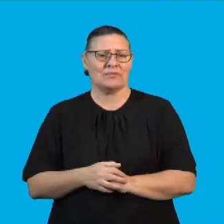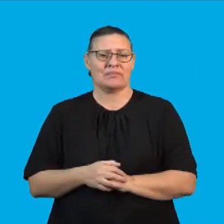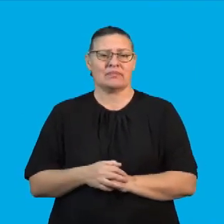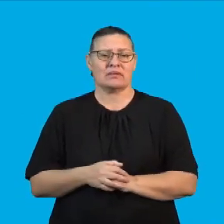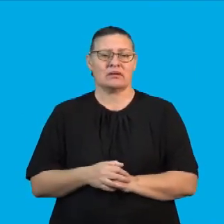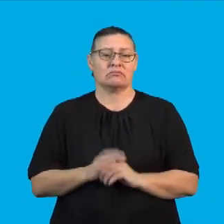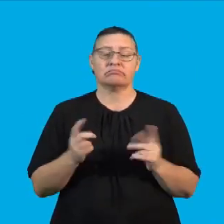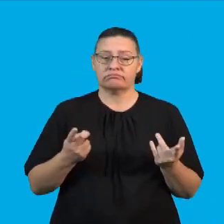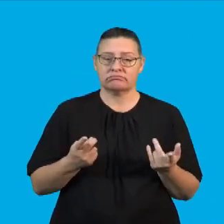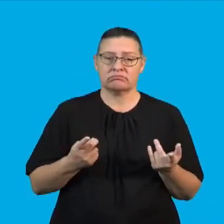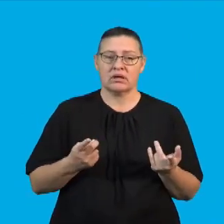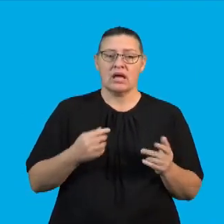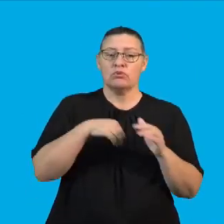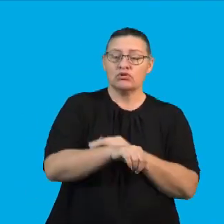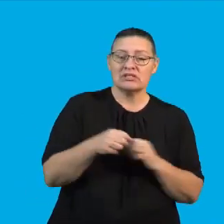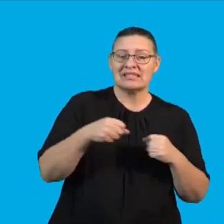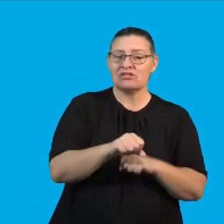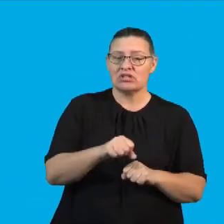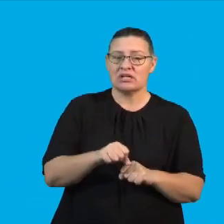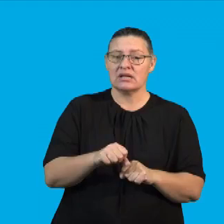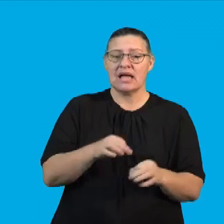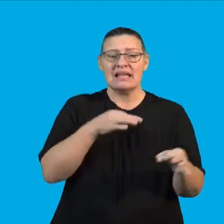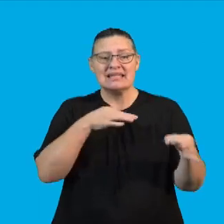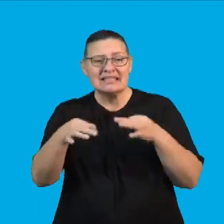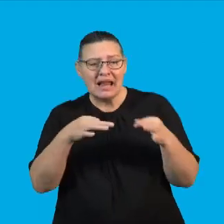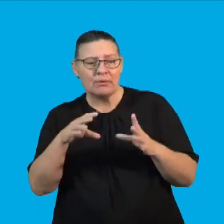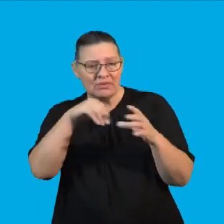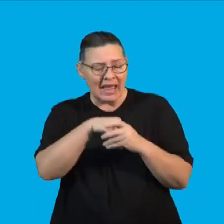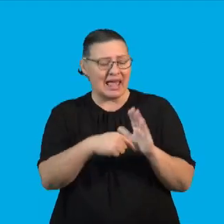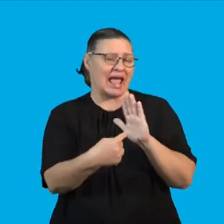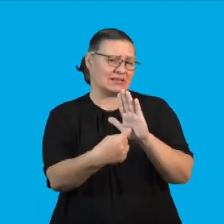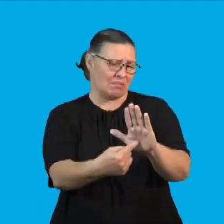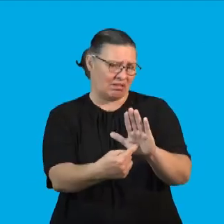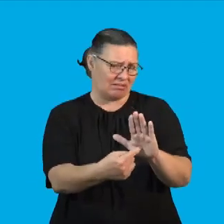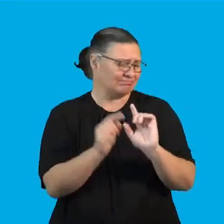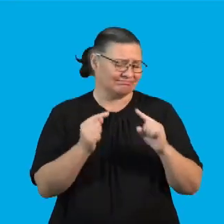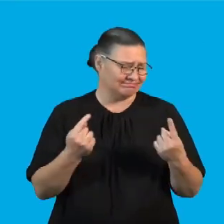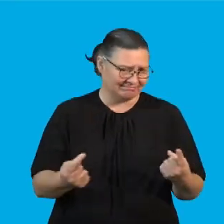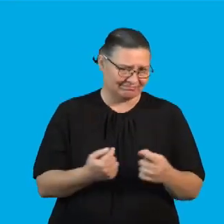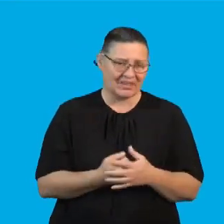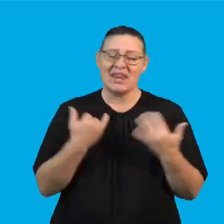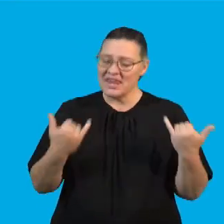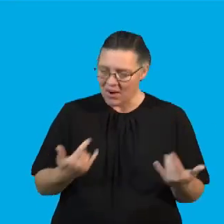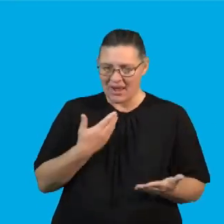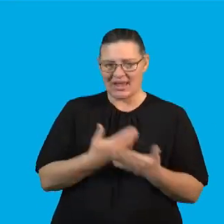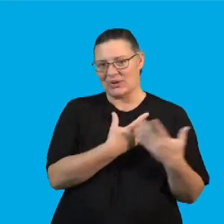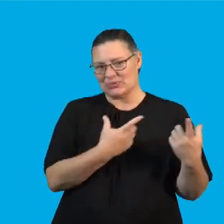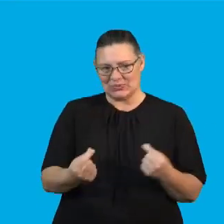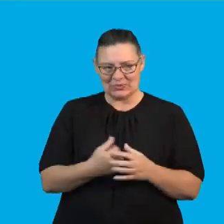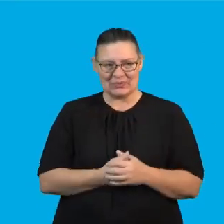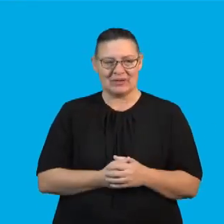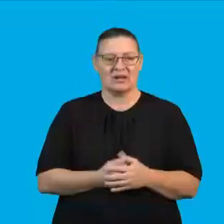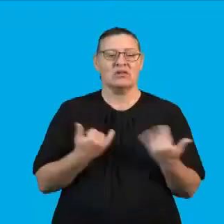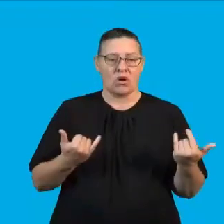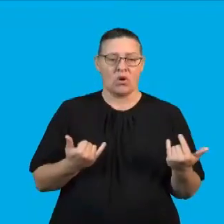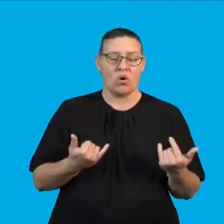do that. Learners cannot identify the reproductive strategy described in an example. We can relate to that. Now we are able